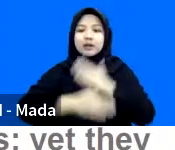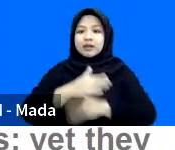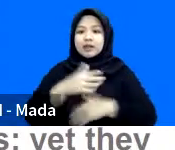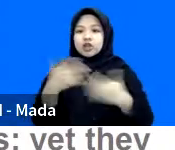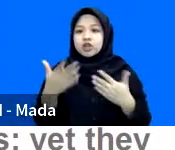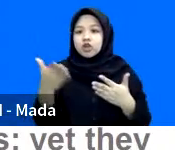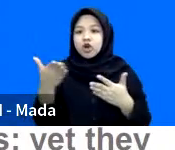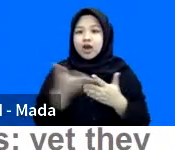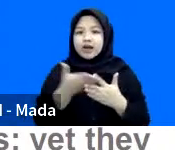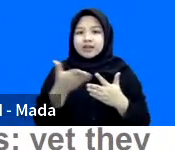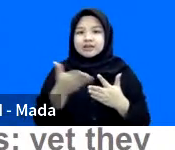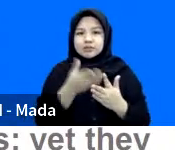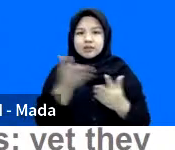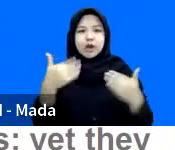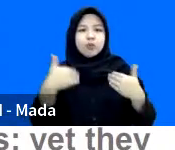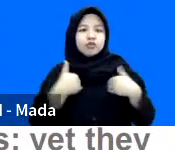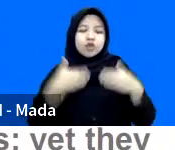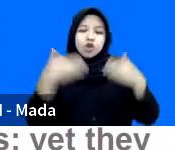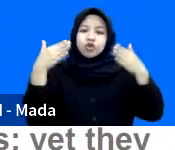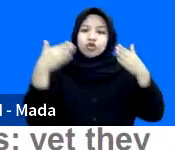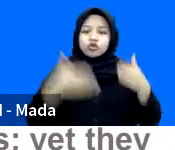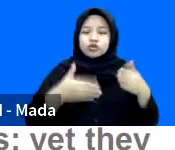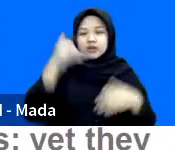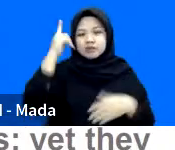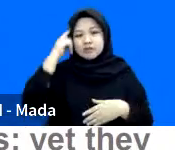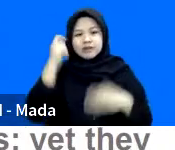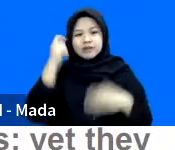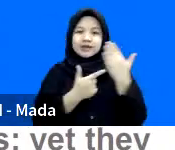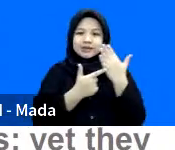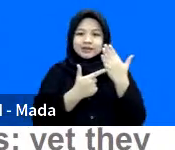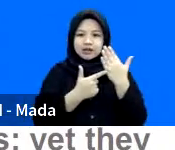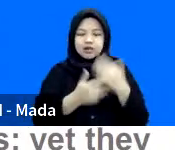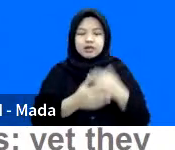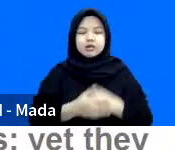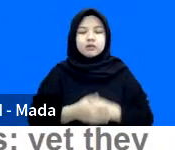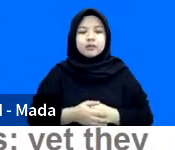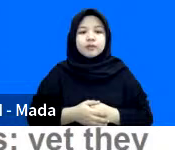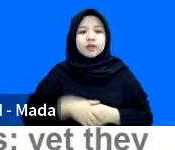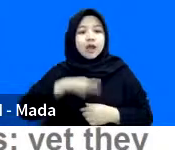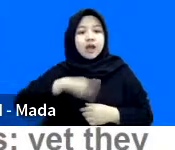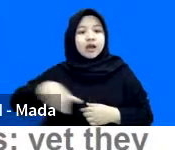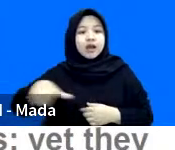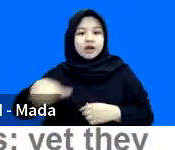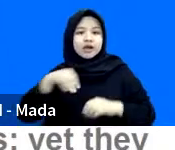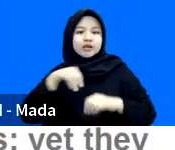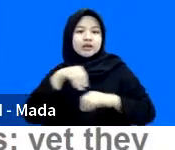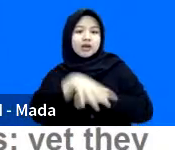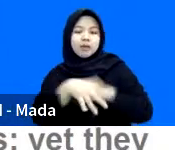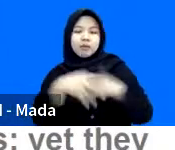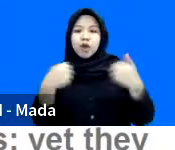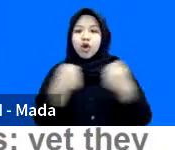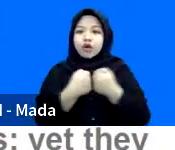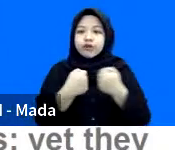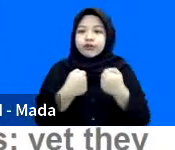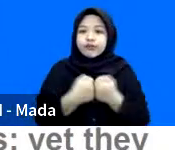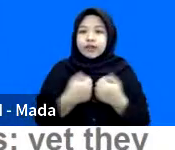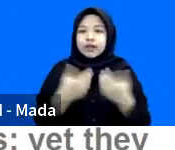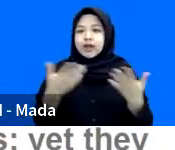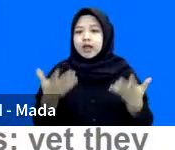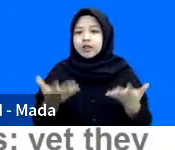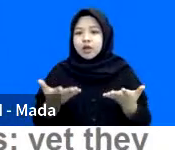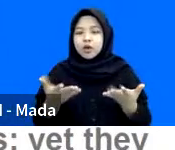learning, looking at children impacted by conflict, children on the move, and